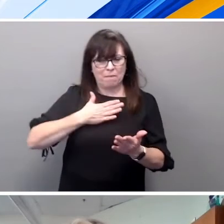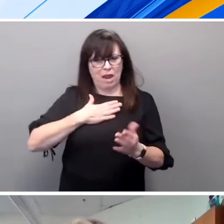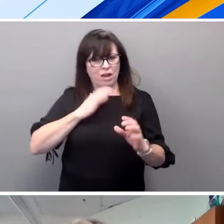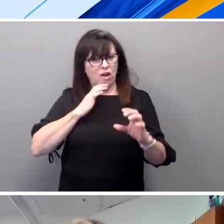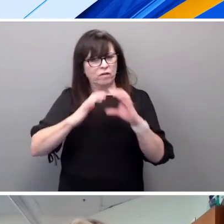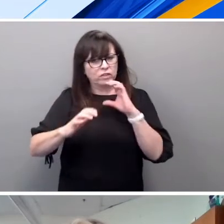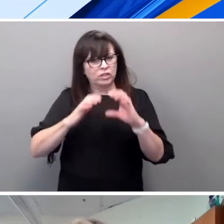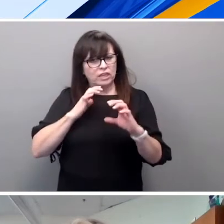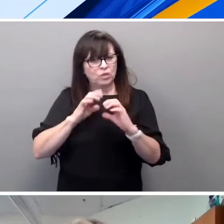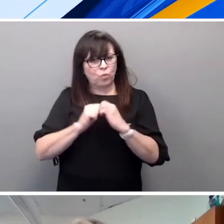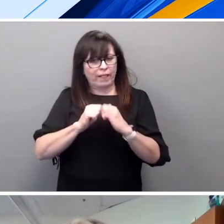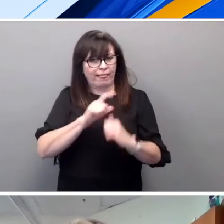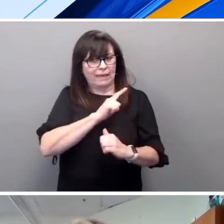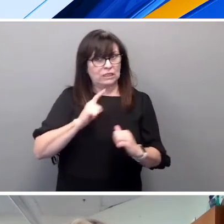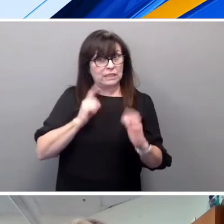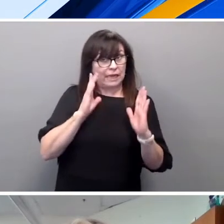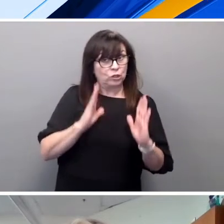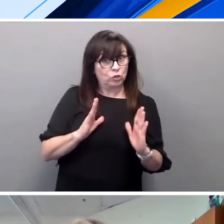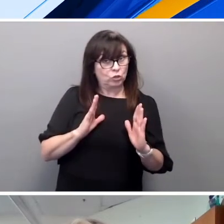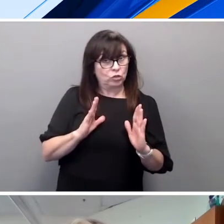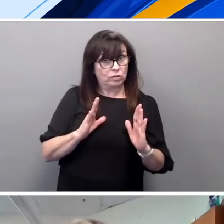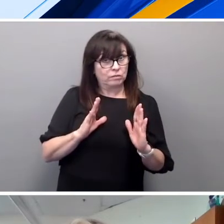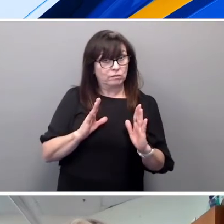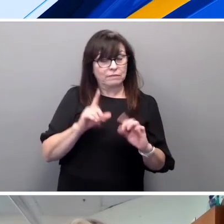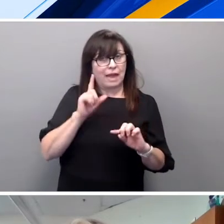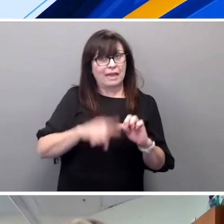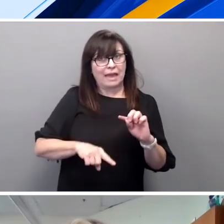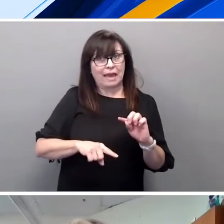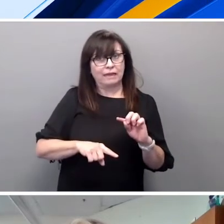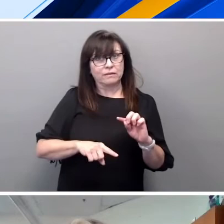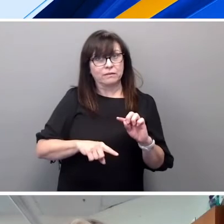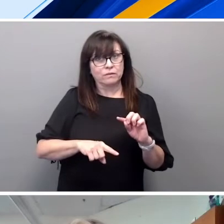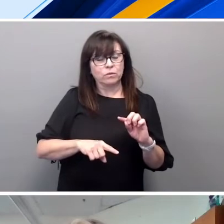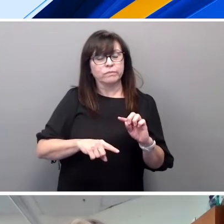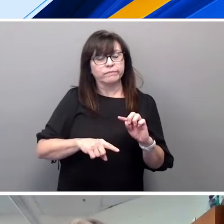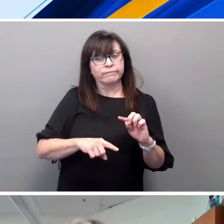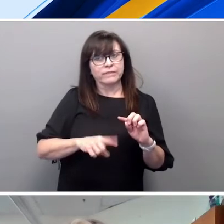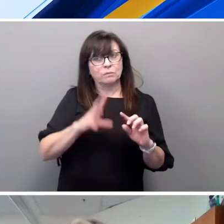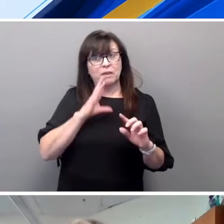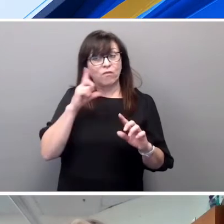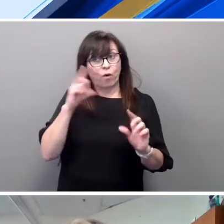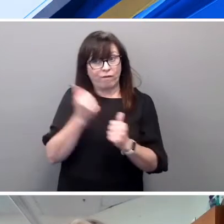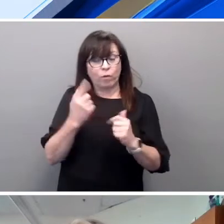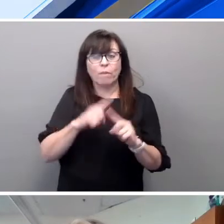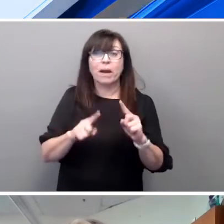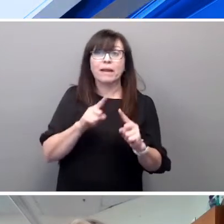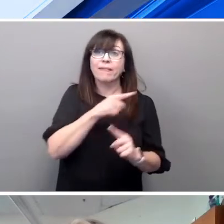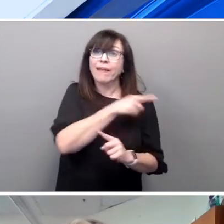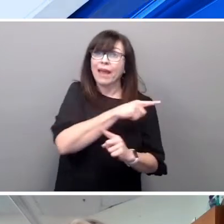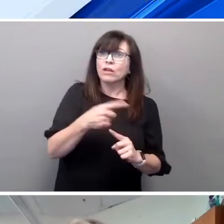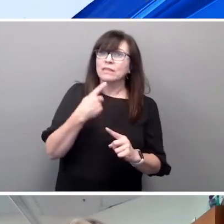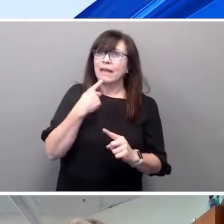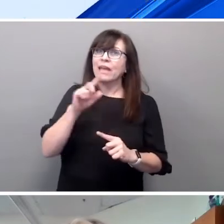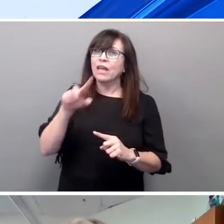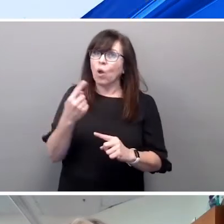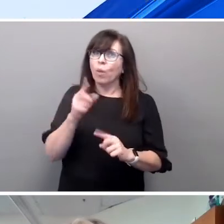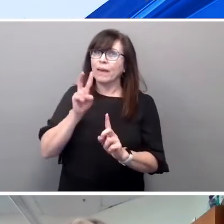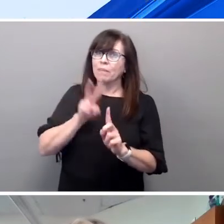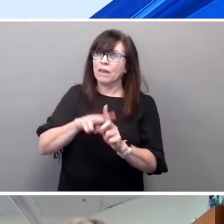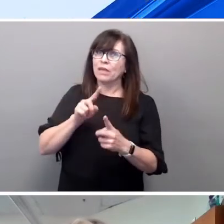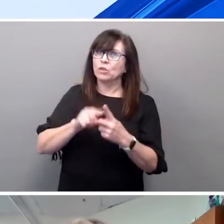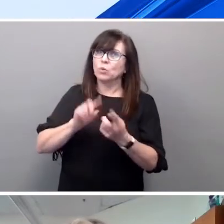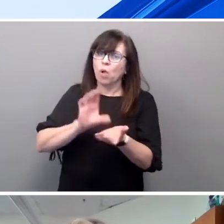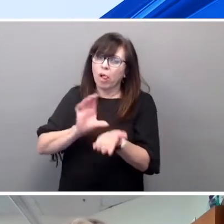conversations with key legislators, and so I can't speak, what they're saying is that this only applies to like lump sum